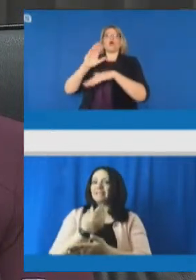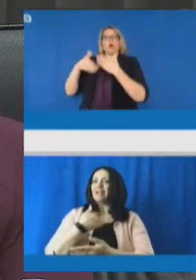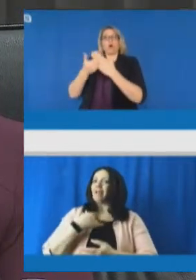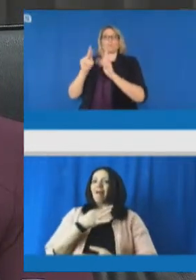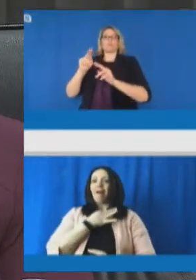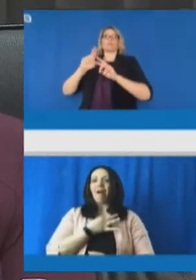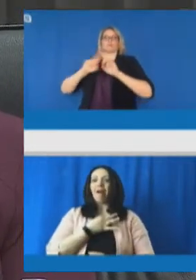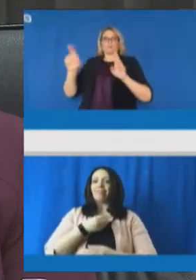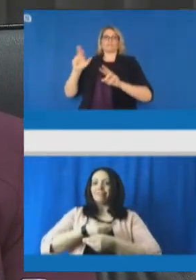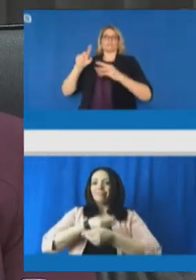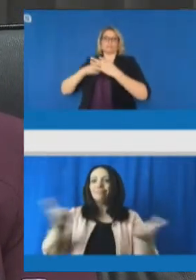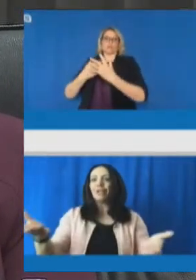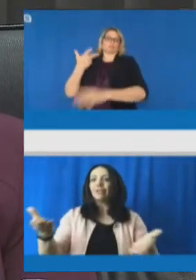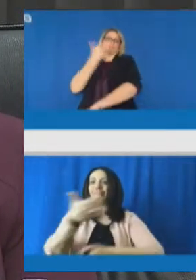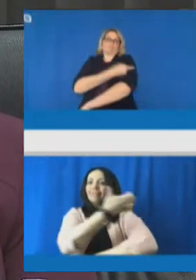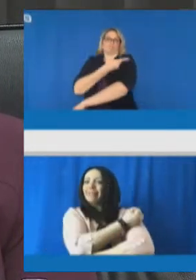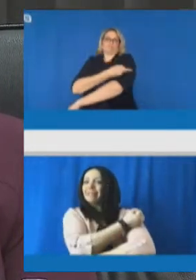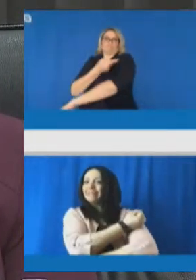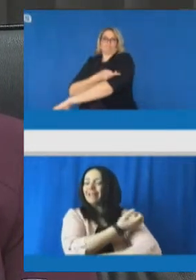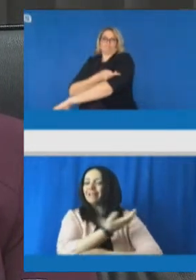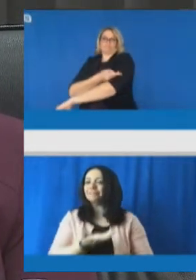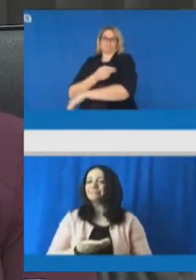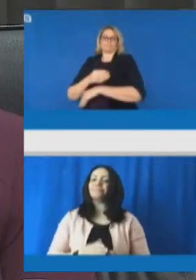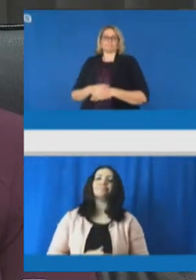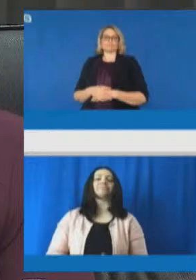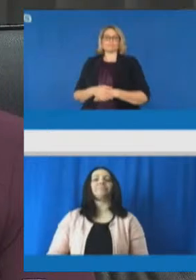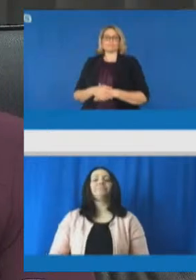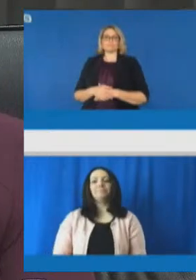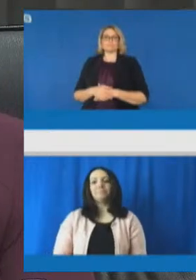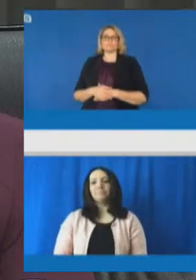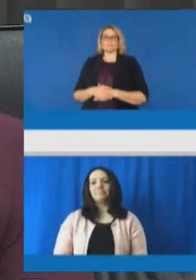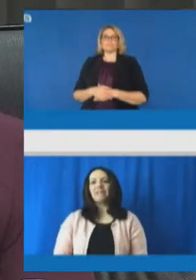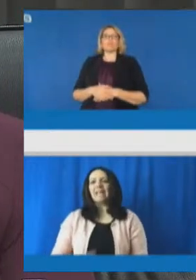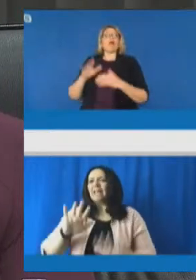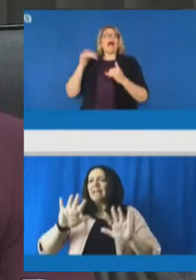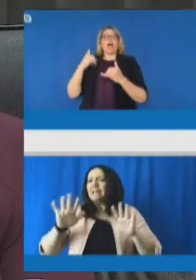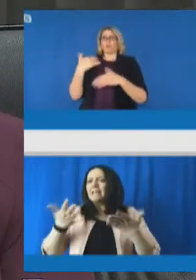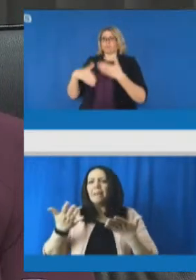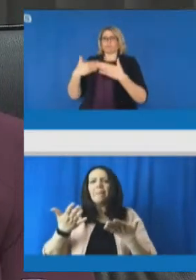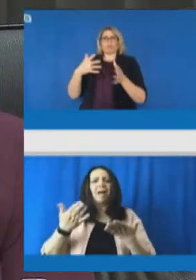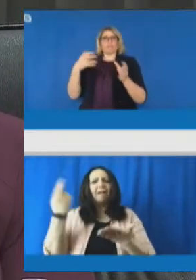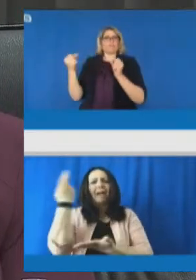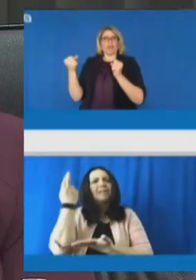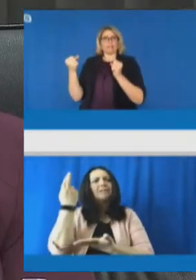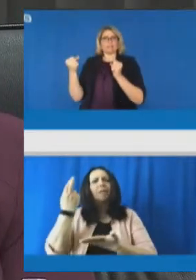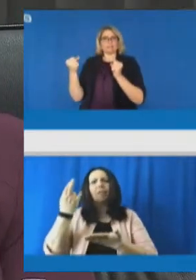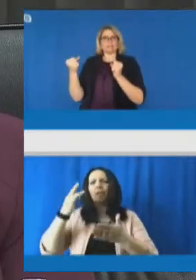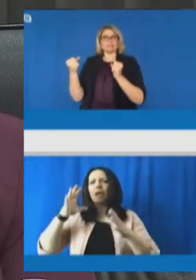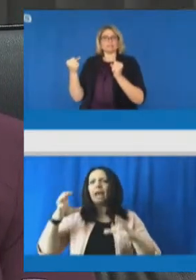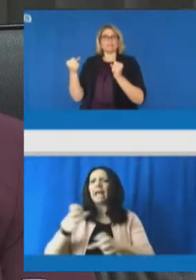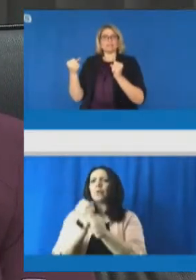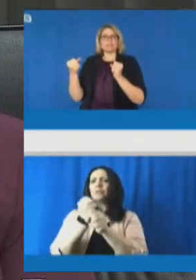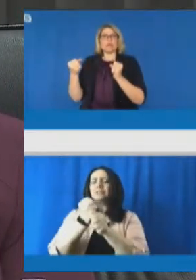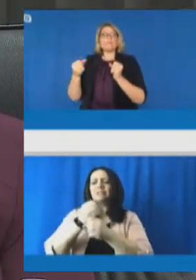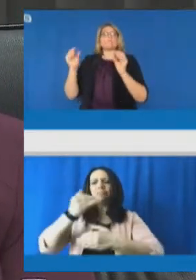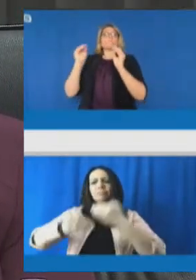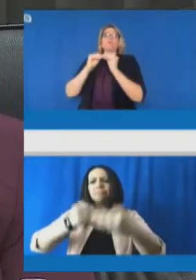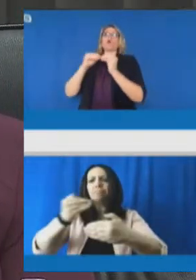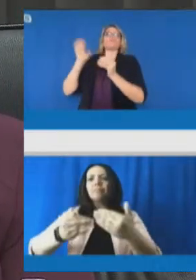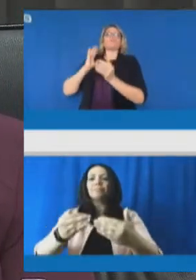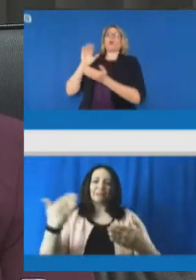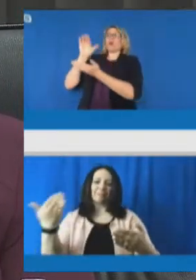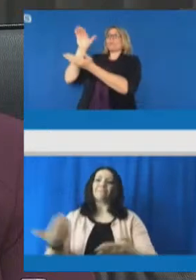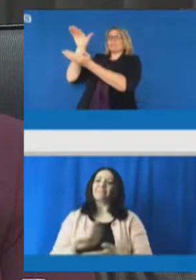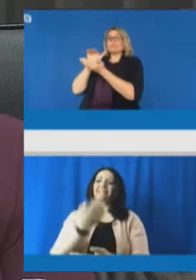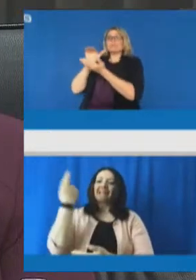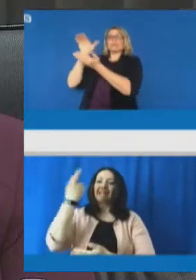scientifically sound. And really and truly across the country, we do have a consensus that trying to vaccinate as much of the population with at least one dose is